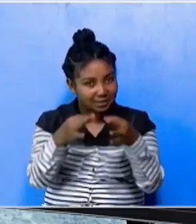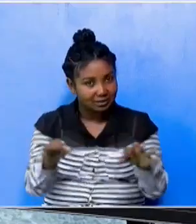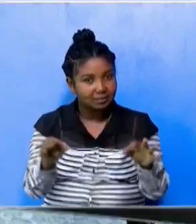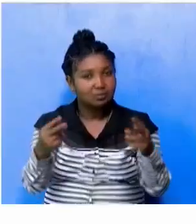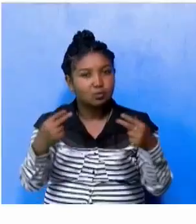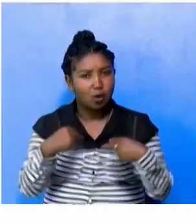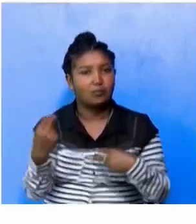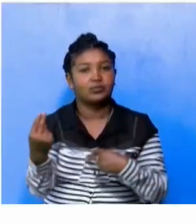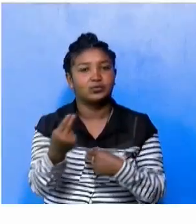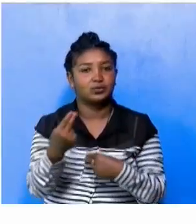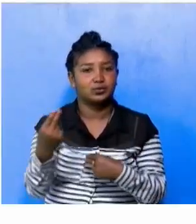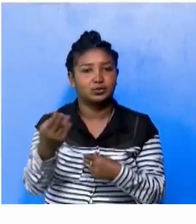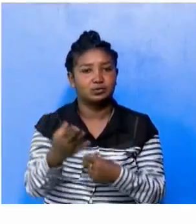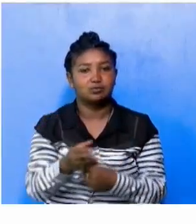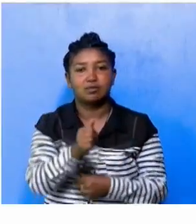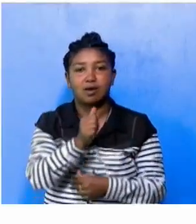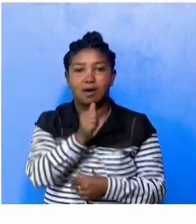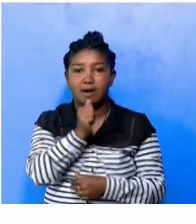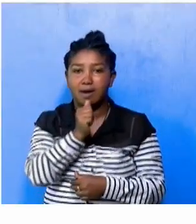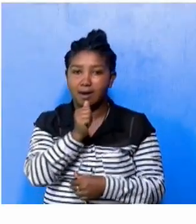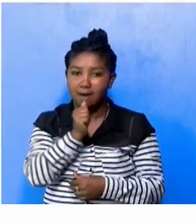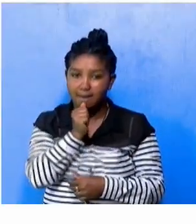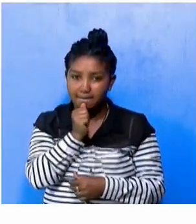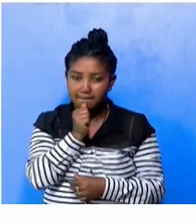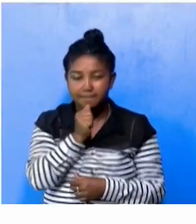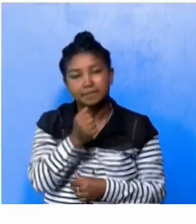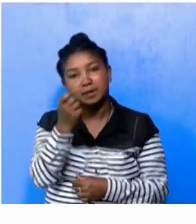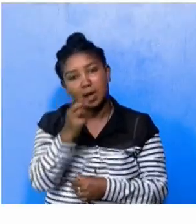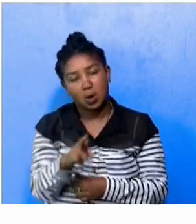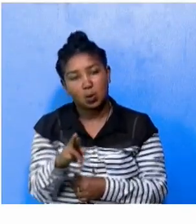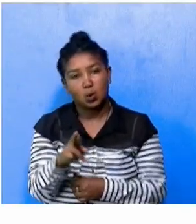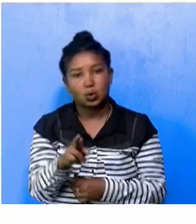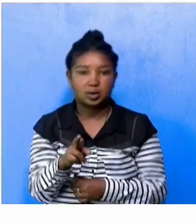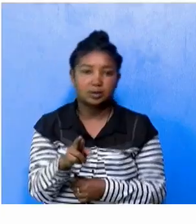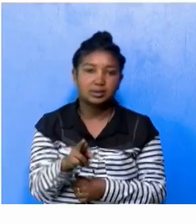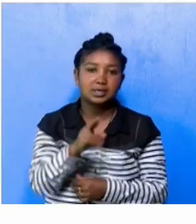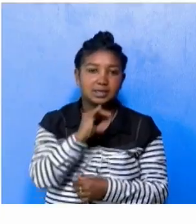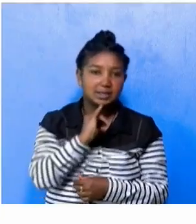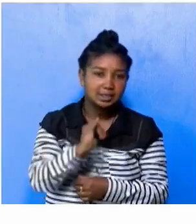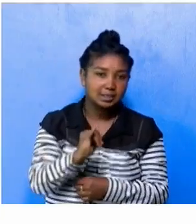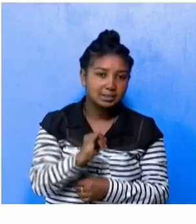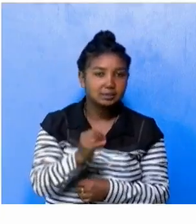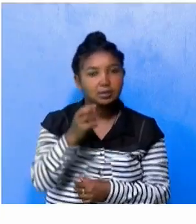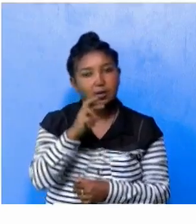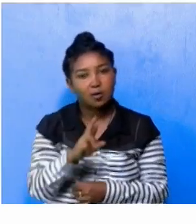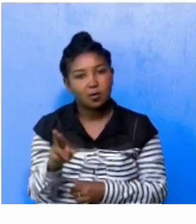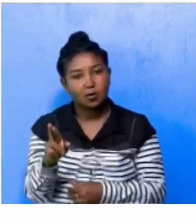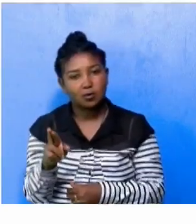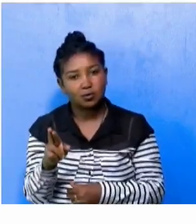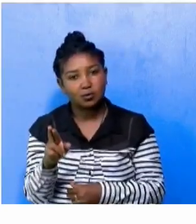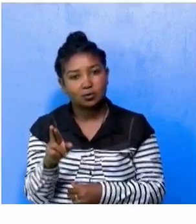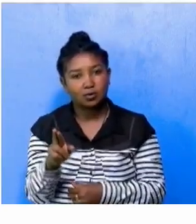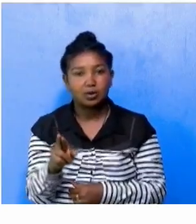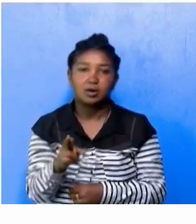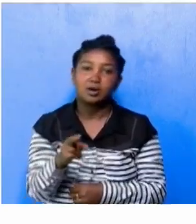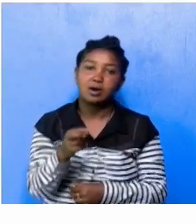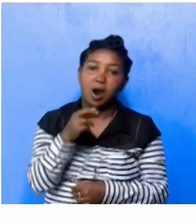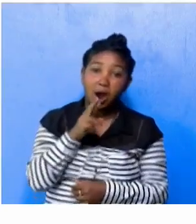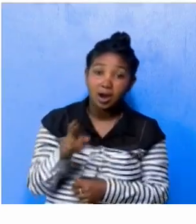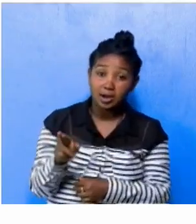have to use am, or is, or